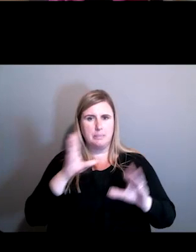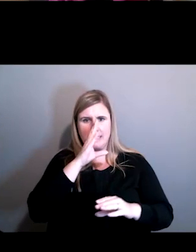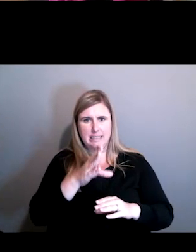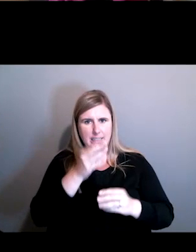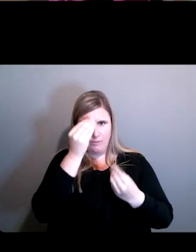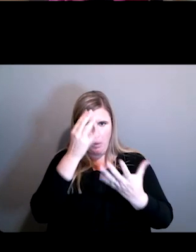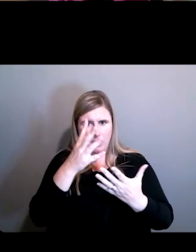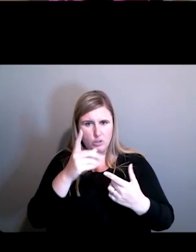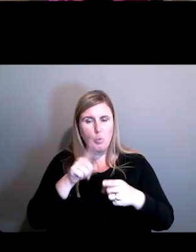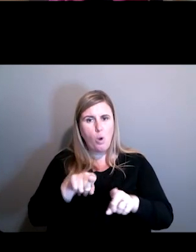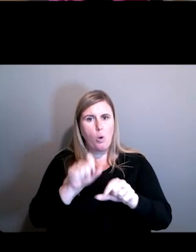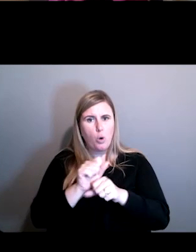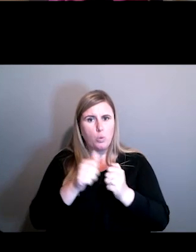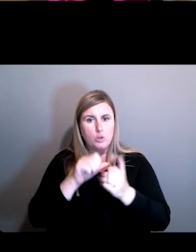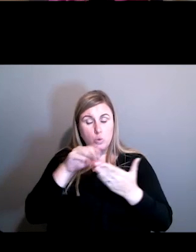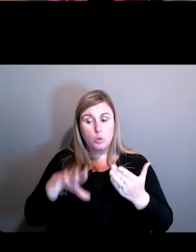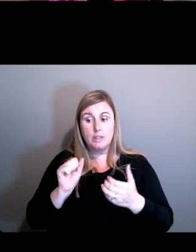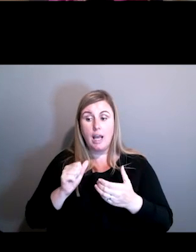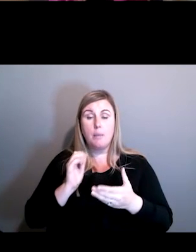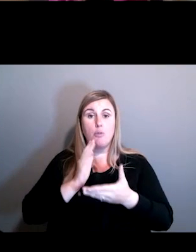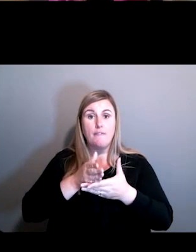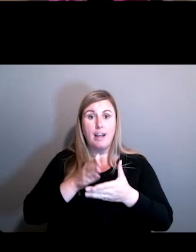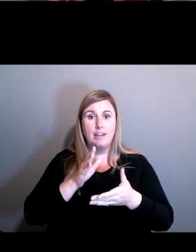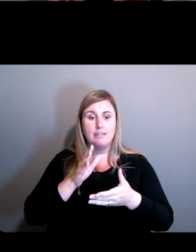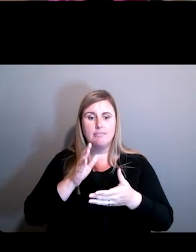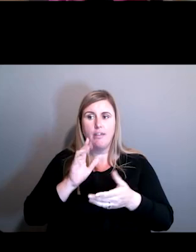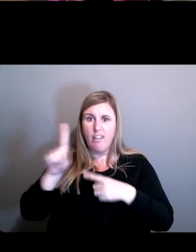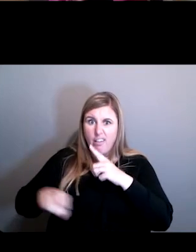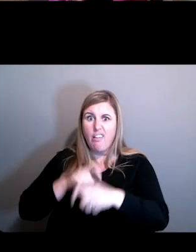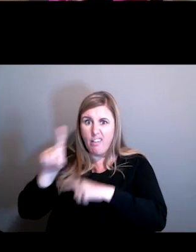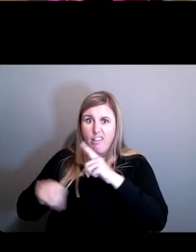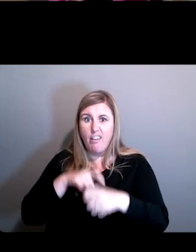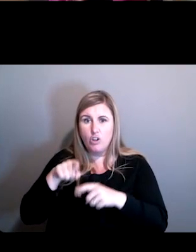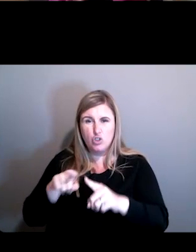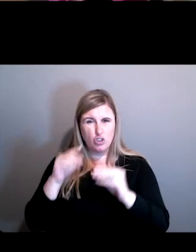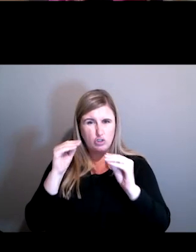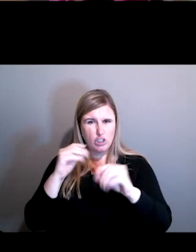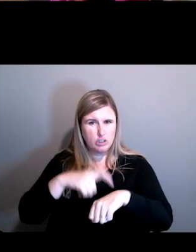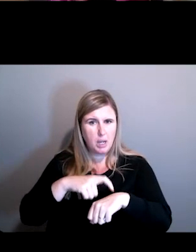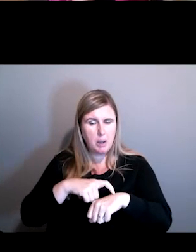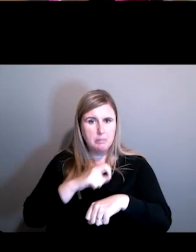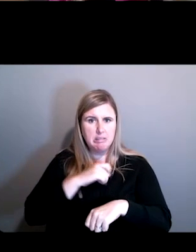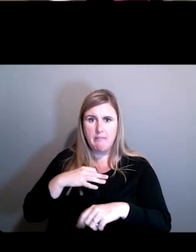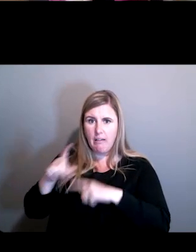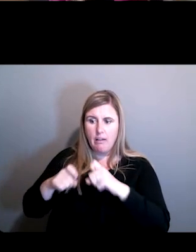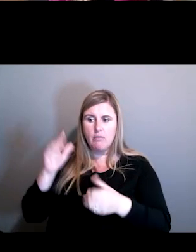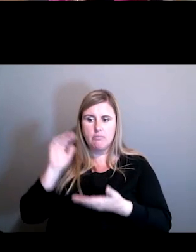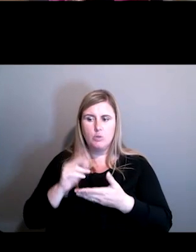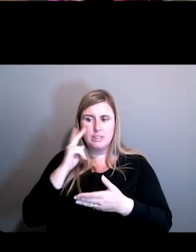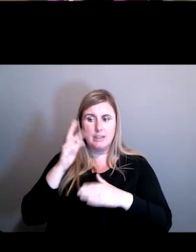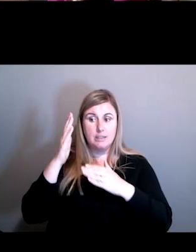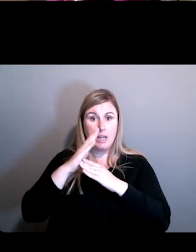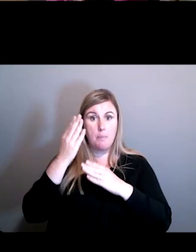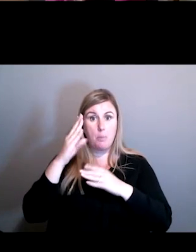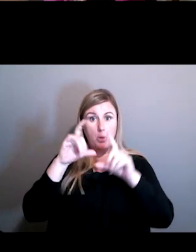working with students. Wall cues can prevent interruptions from staff asking questions during specific instructional times. So here at the top, you'll see in the